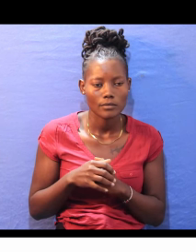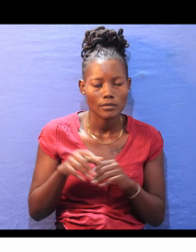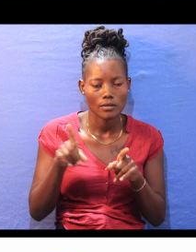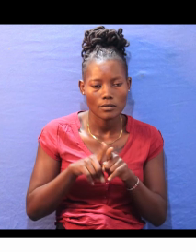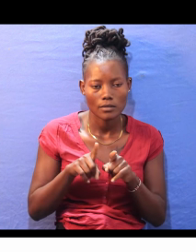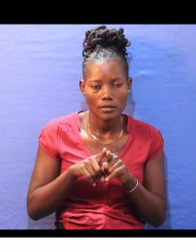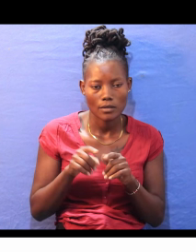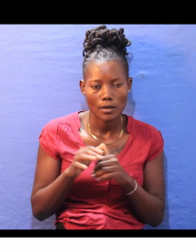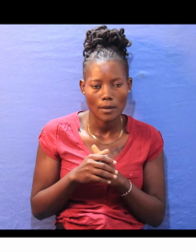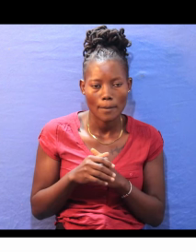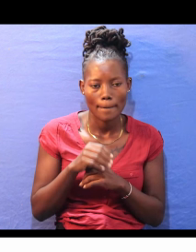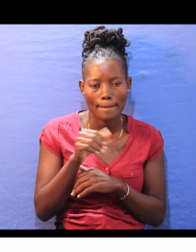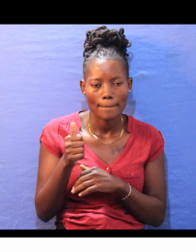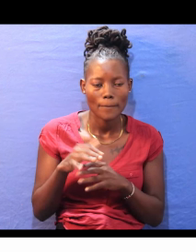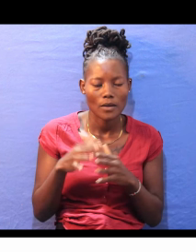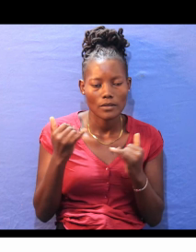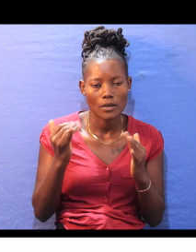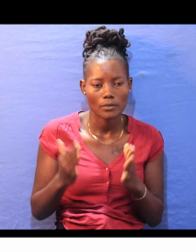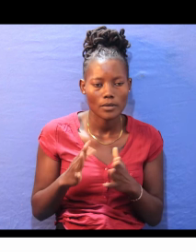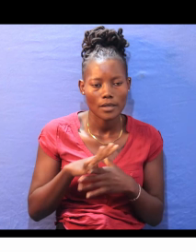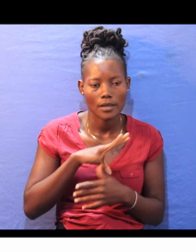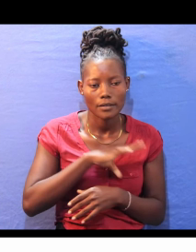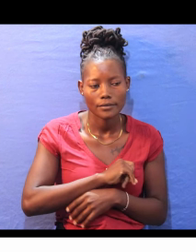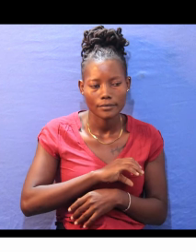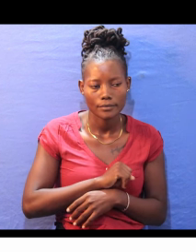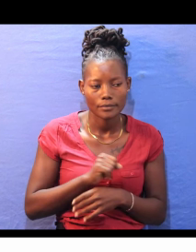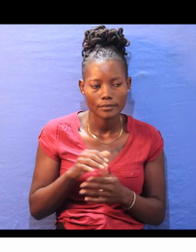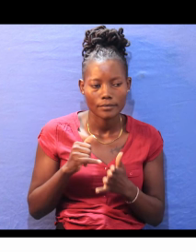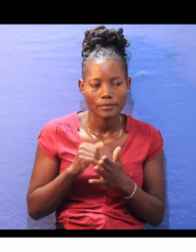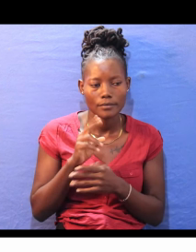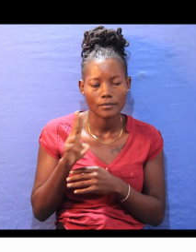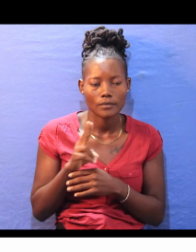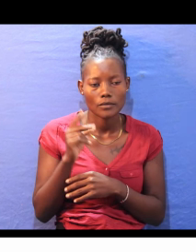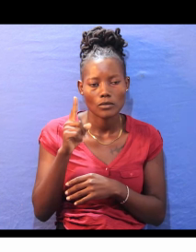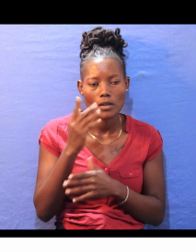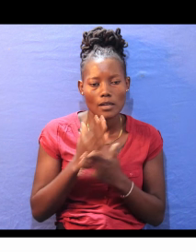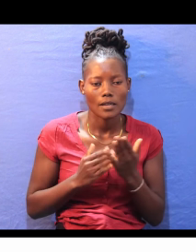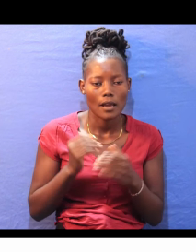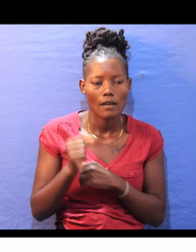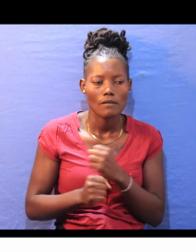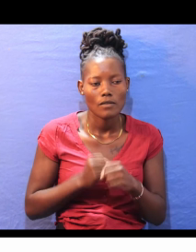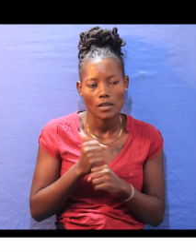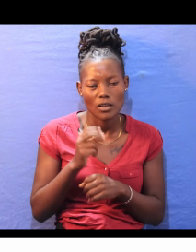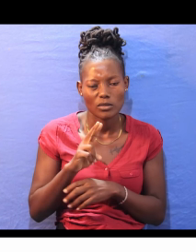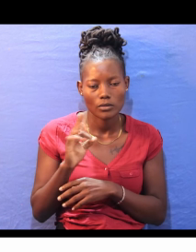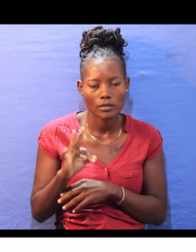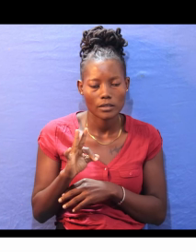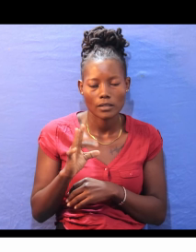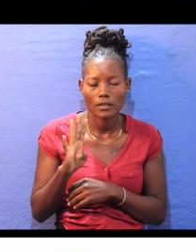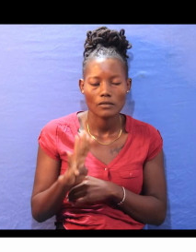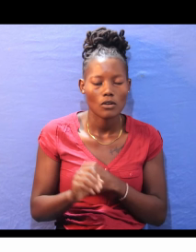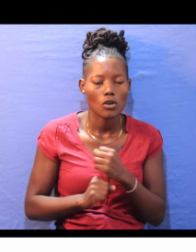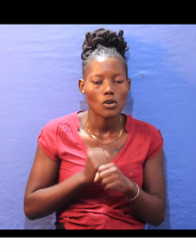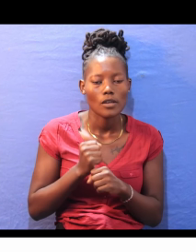And in adult level athletes who come to us, it's going to take a year and a half to 2 to 3 to 4